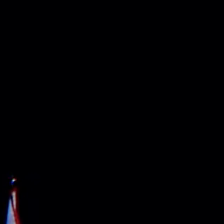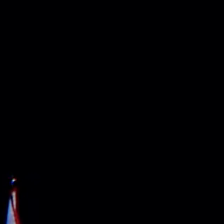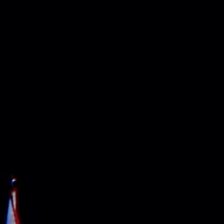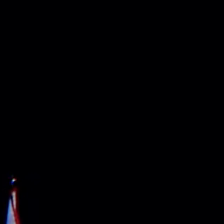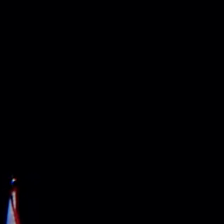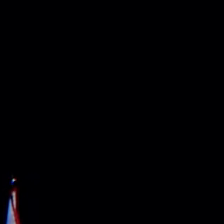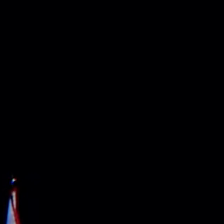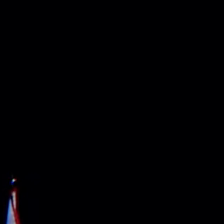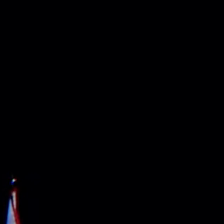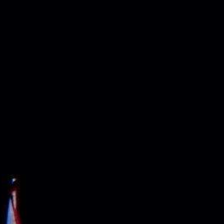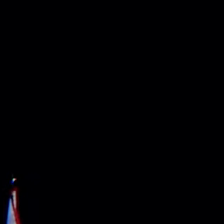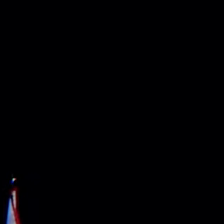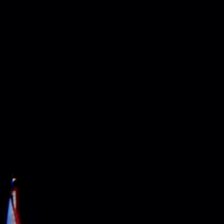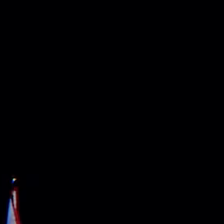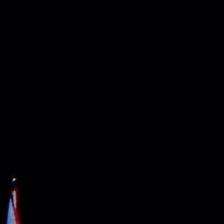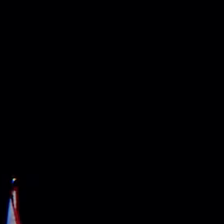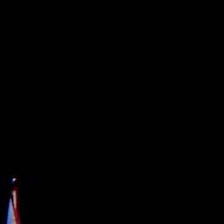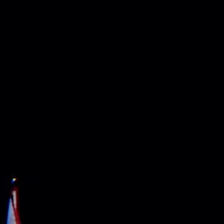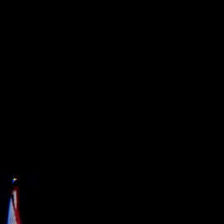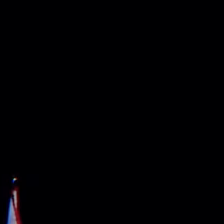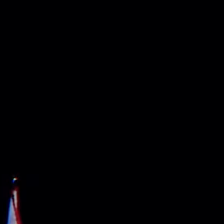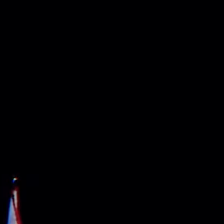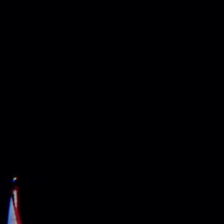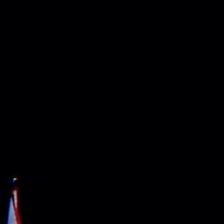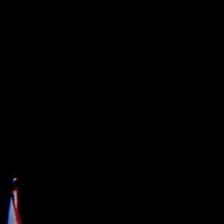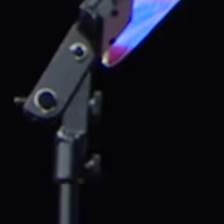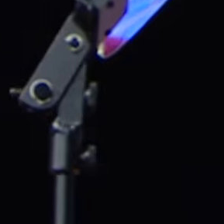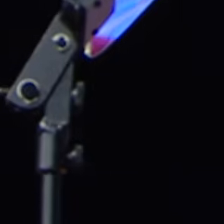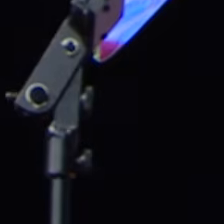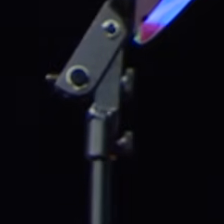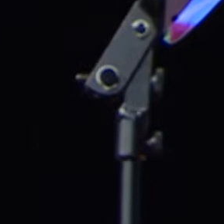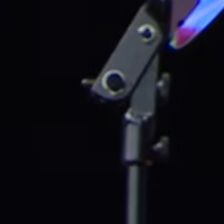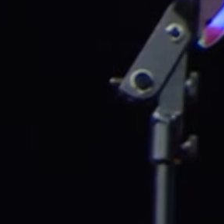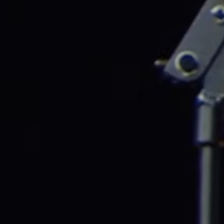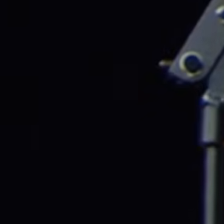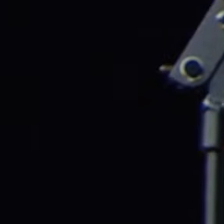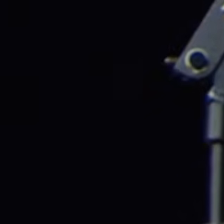own University of the District of Columbia.